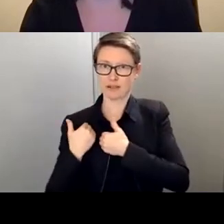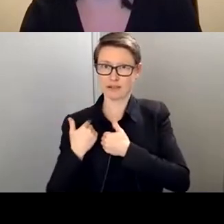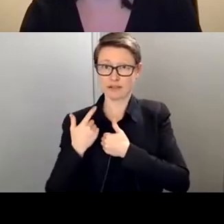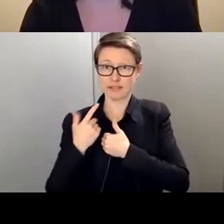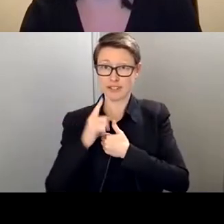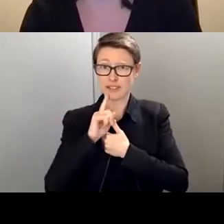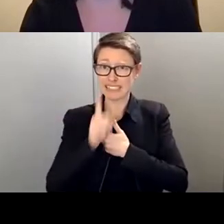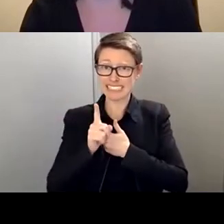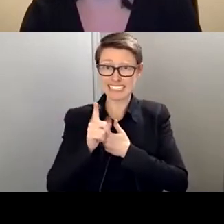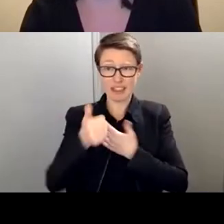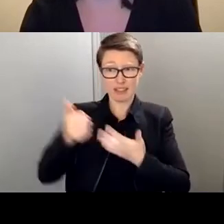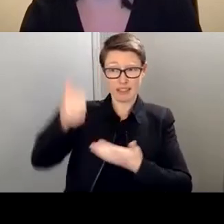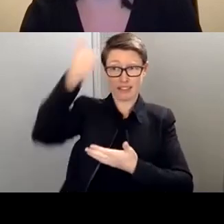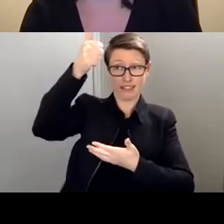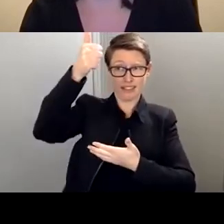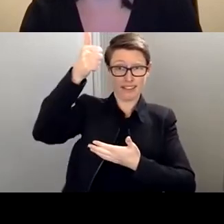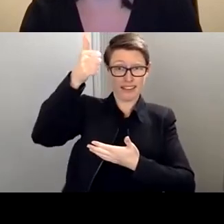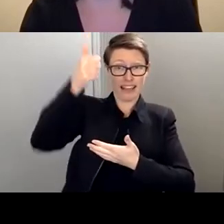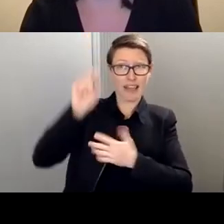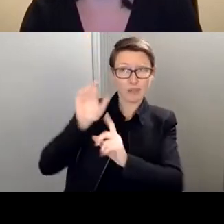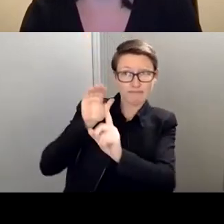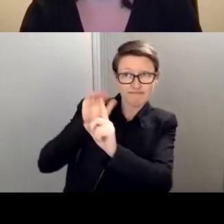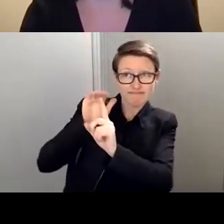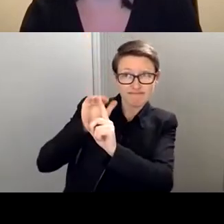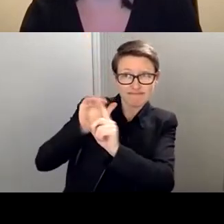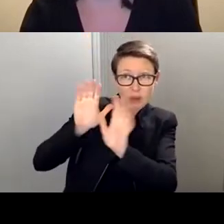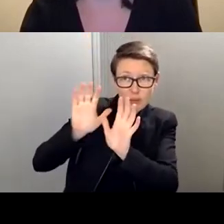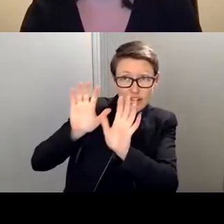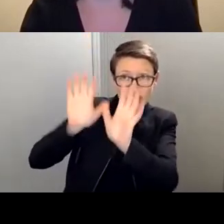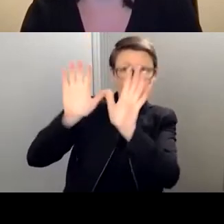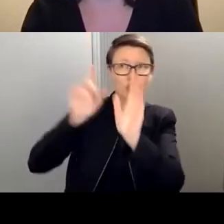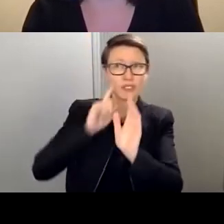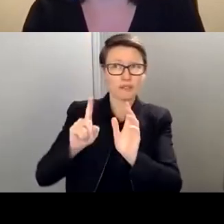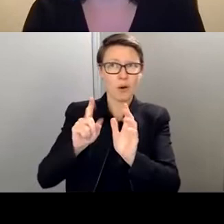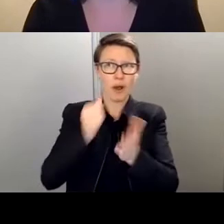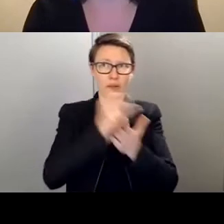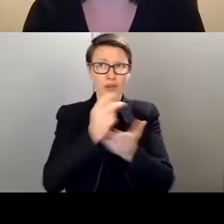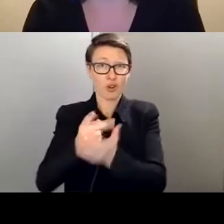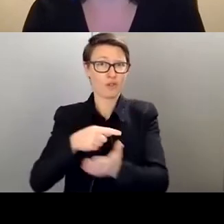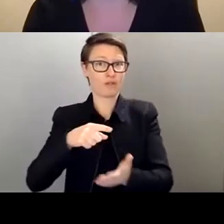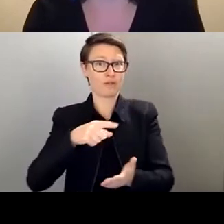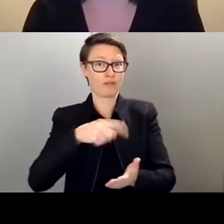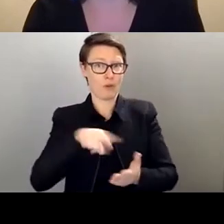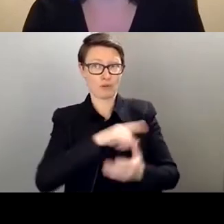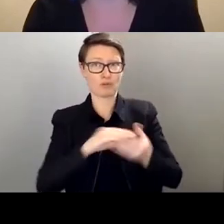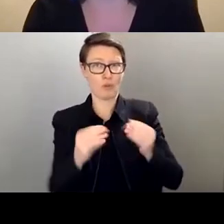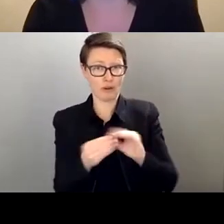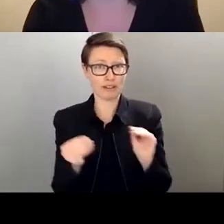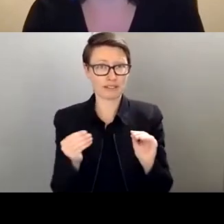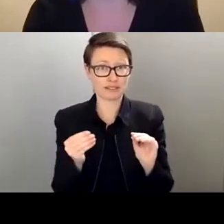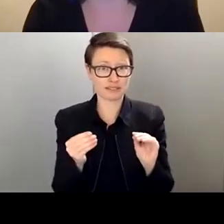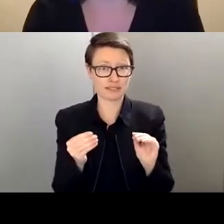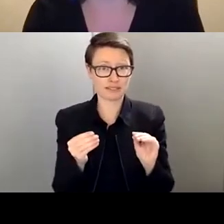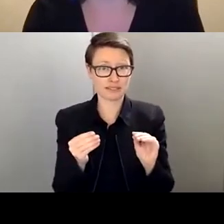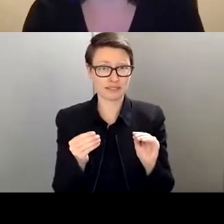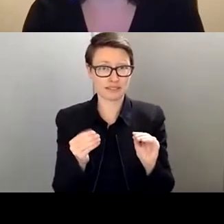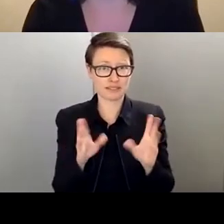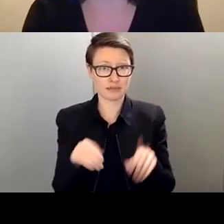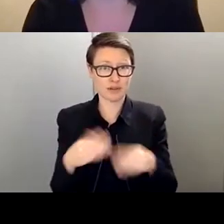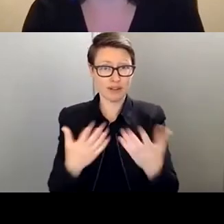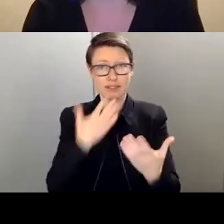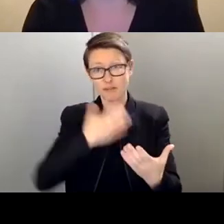those stories and put the best product forward in order to get